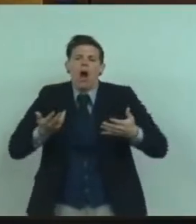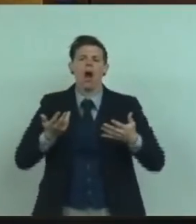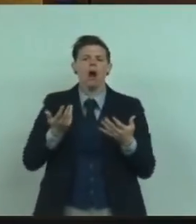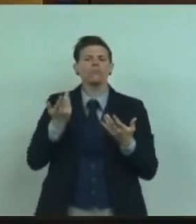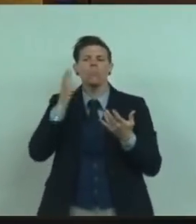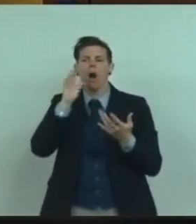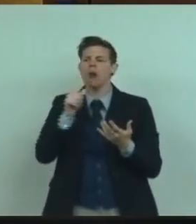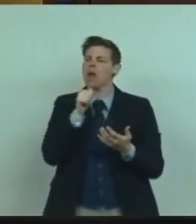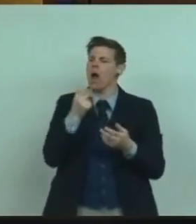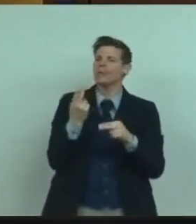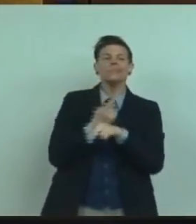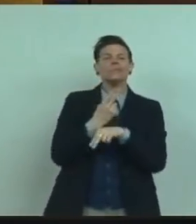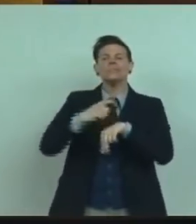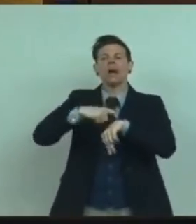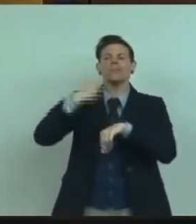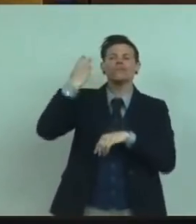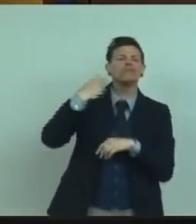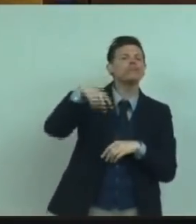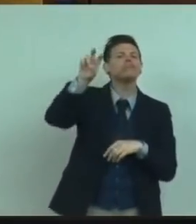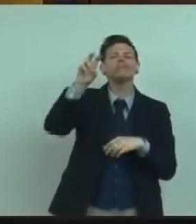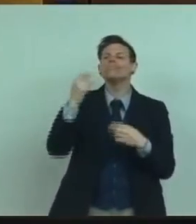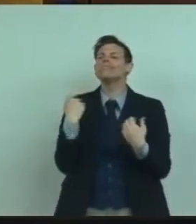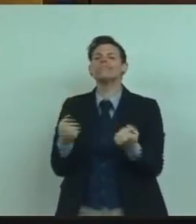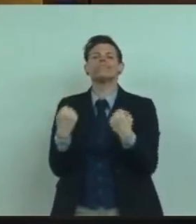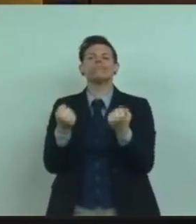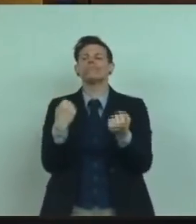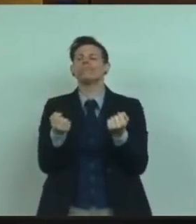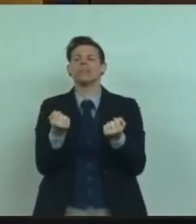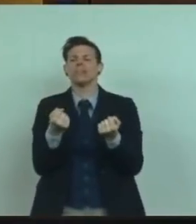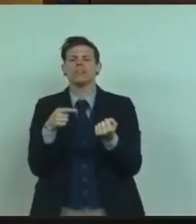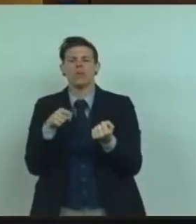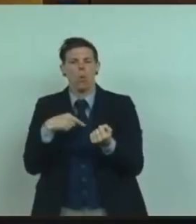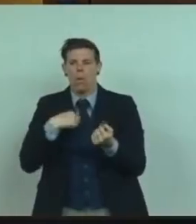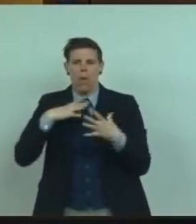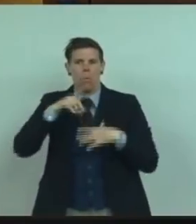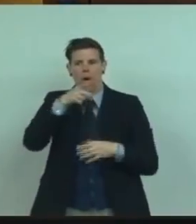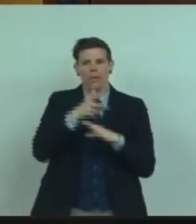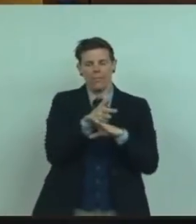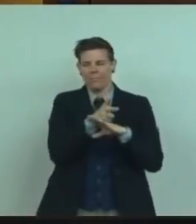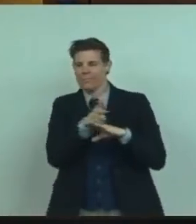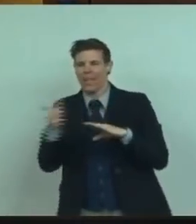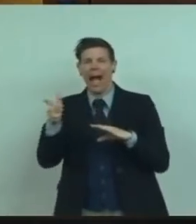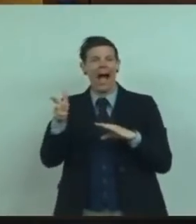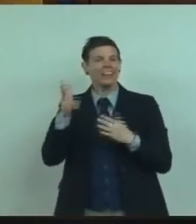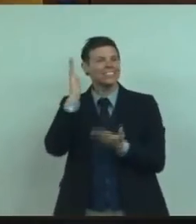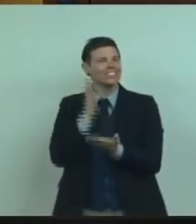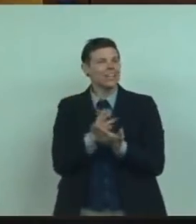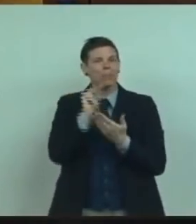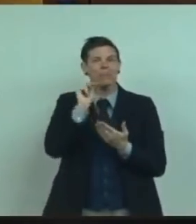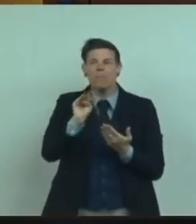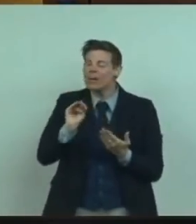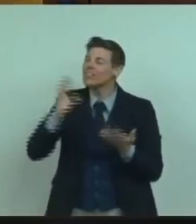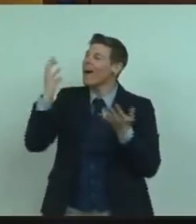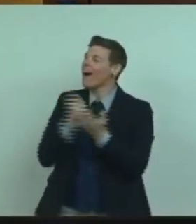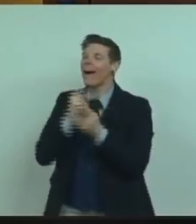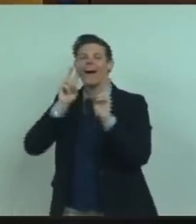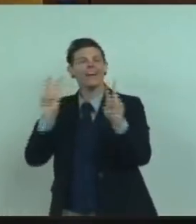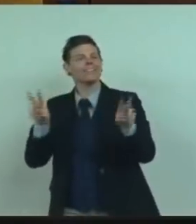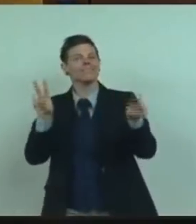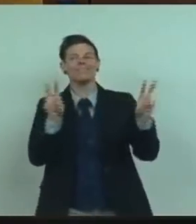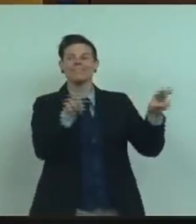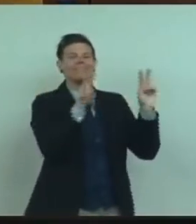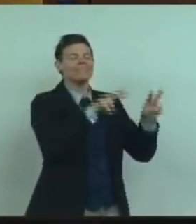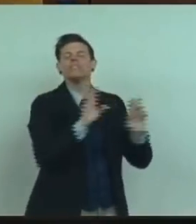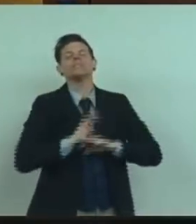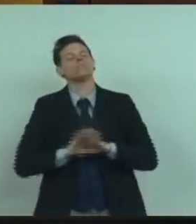them stopping and treating New Mexico as a tourist destination. We know that we've got communities that are sort of gearing up for the spring